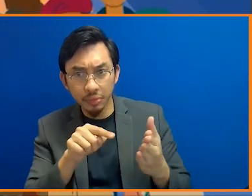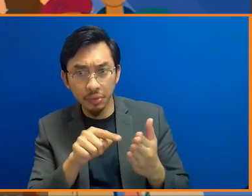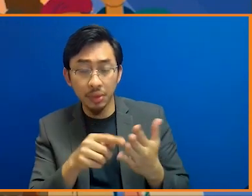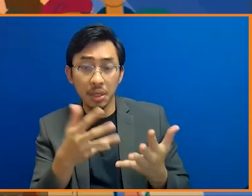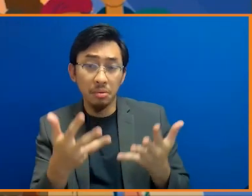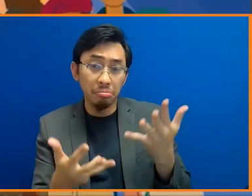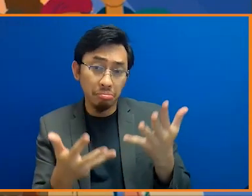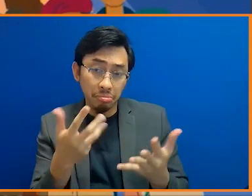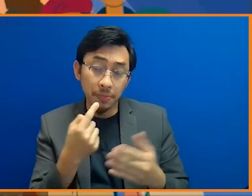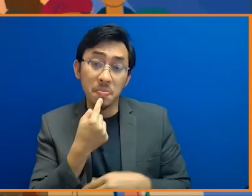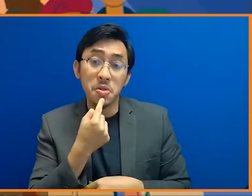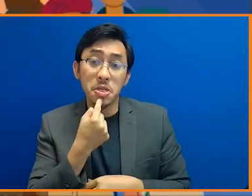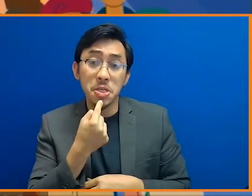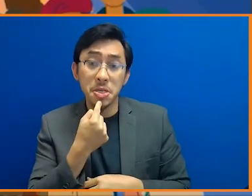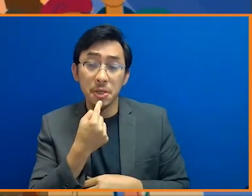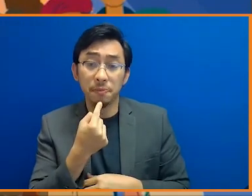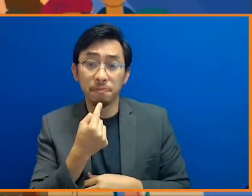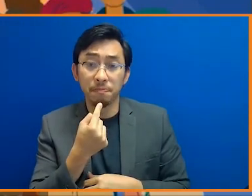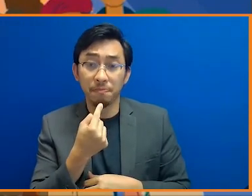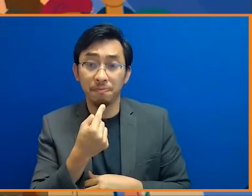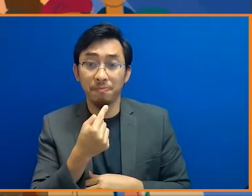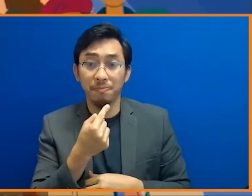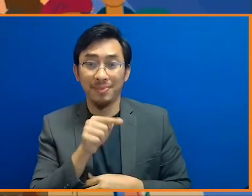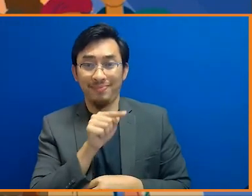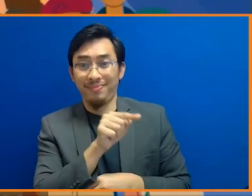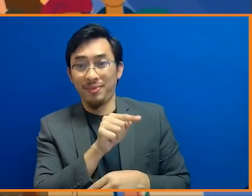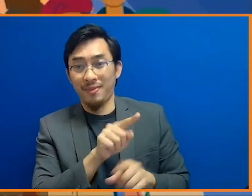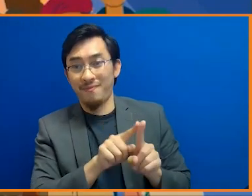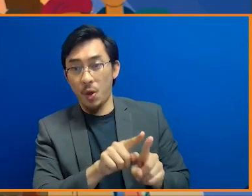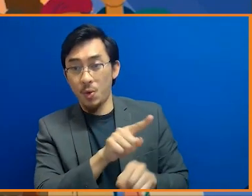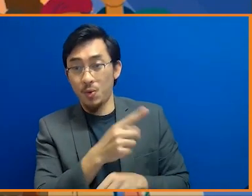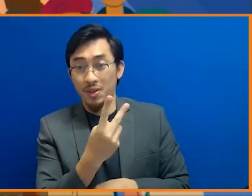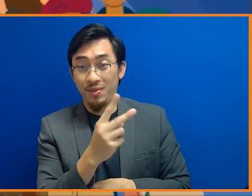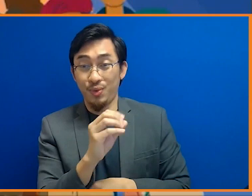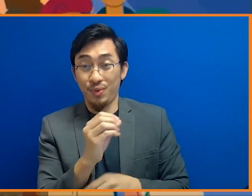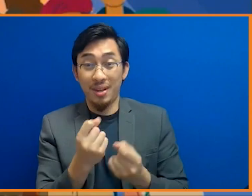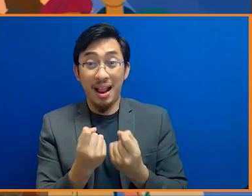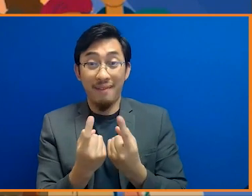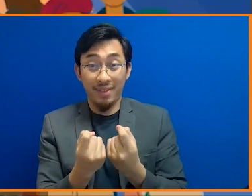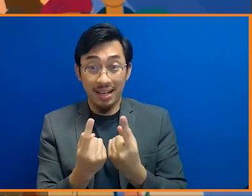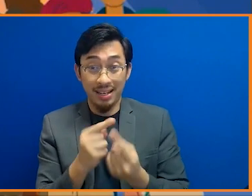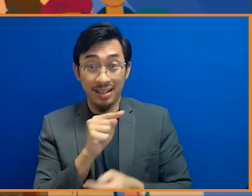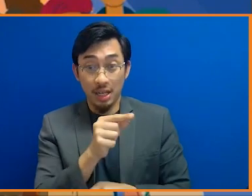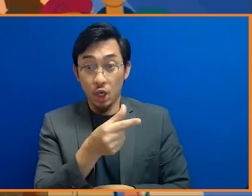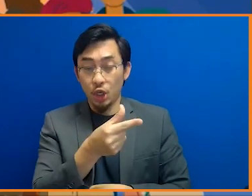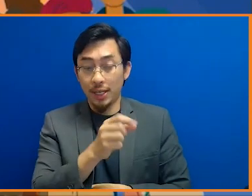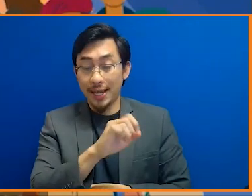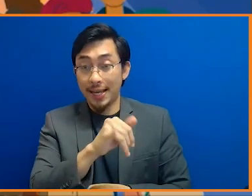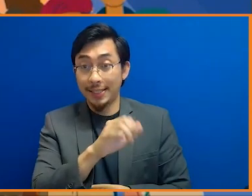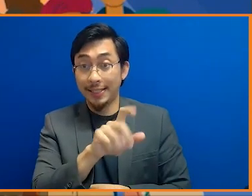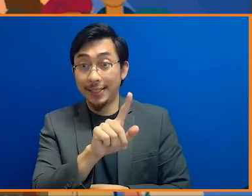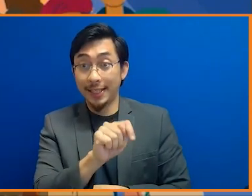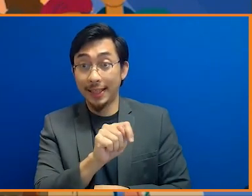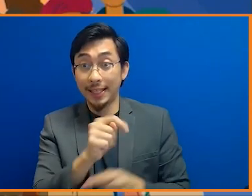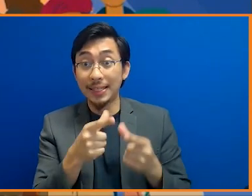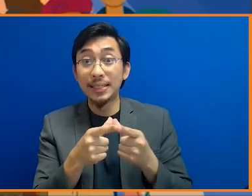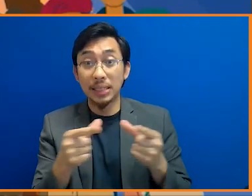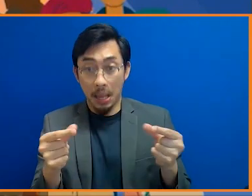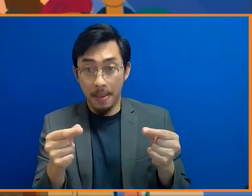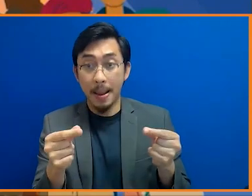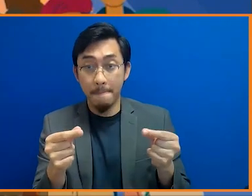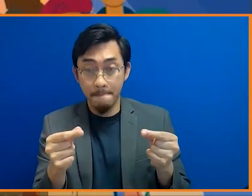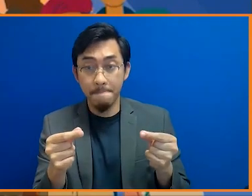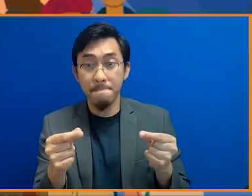explored, what can be told based on the 2011 uh, gadget